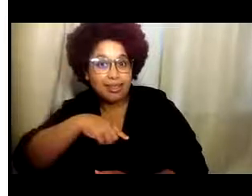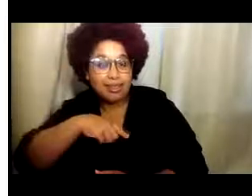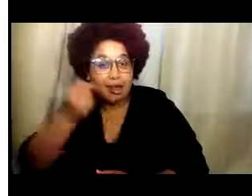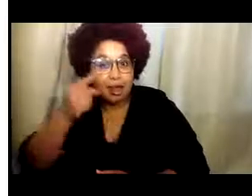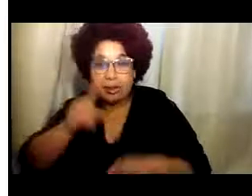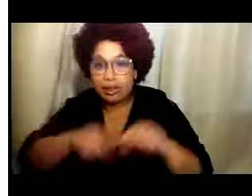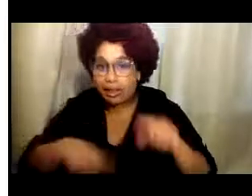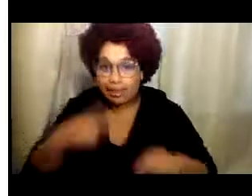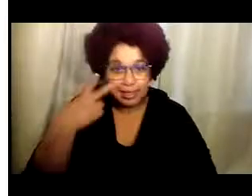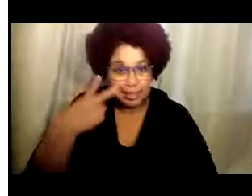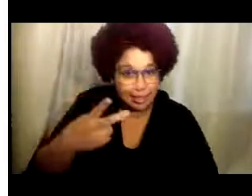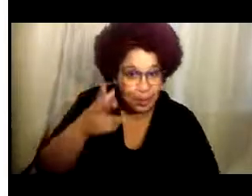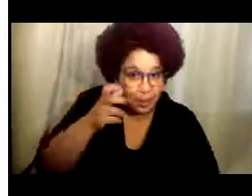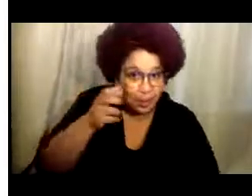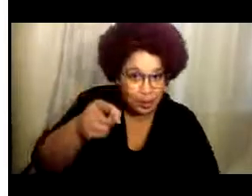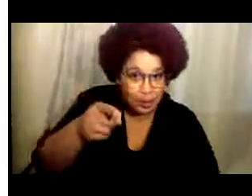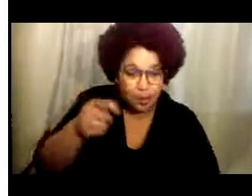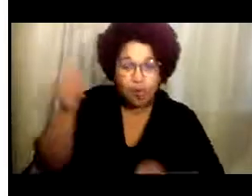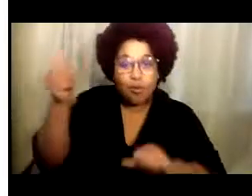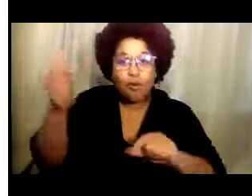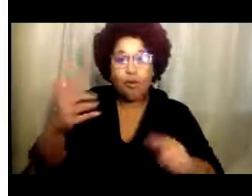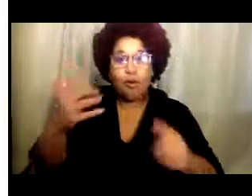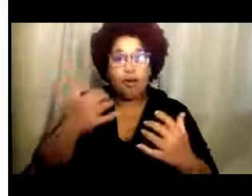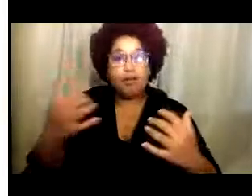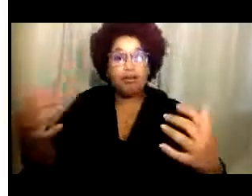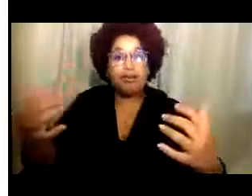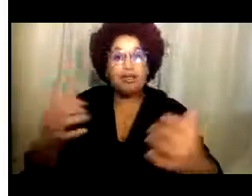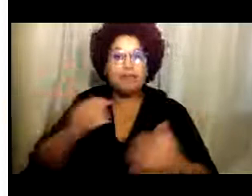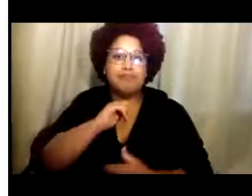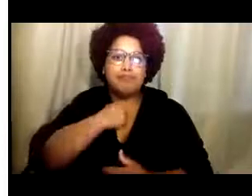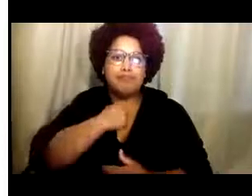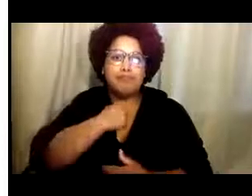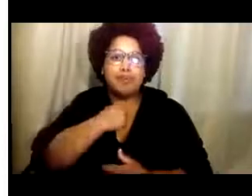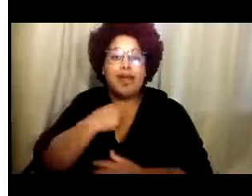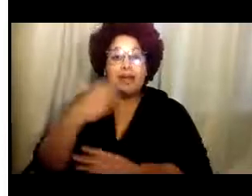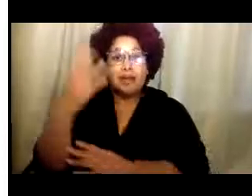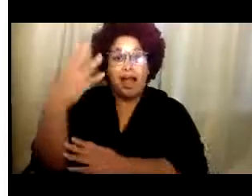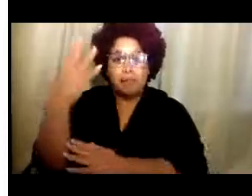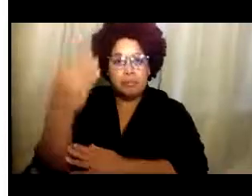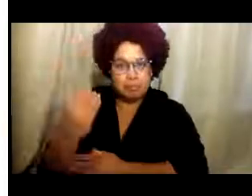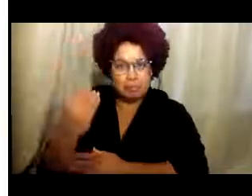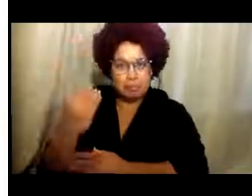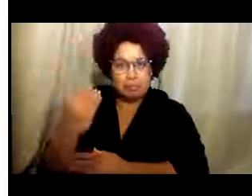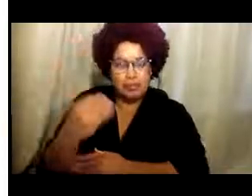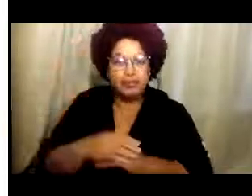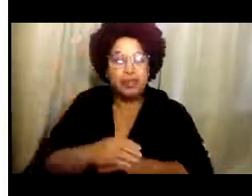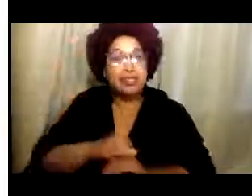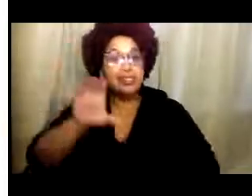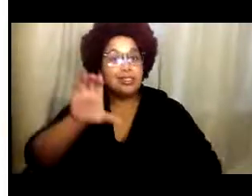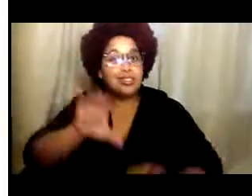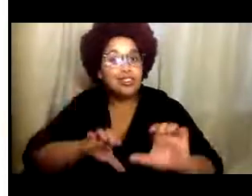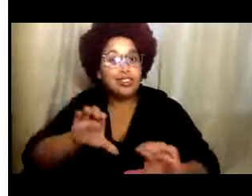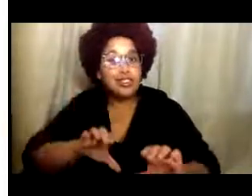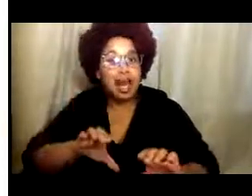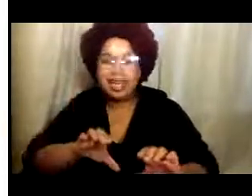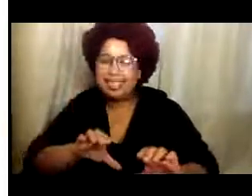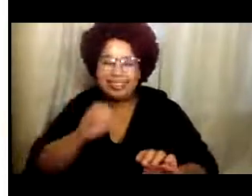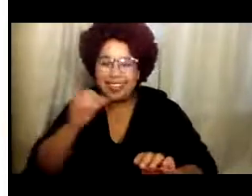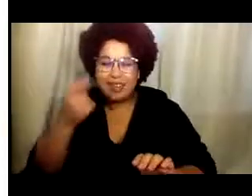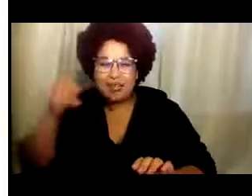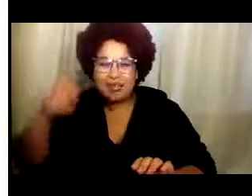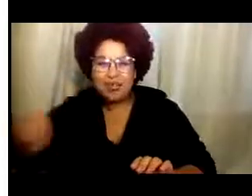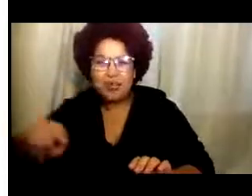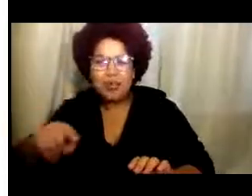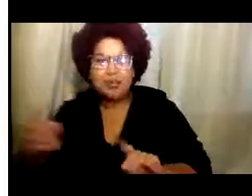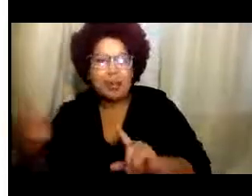Everyone has been automatically put on mute and your camera is not on. Chat is not activated for attendees.